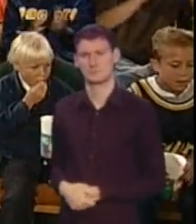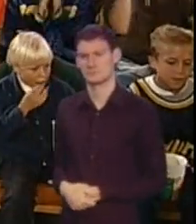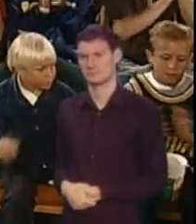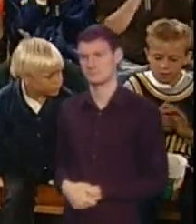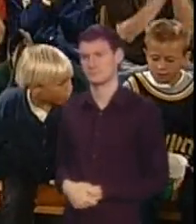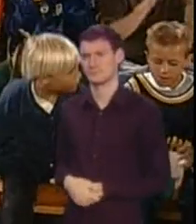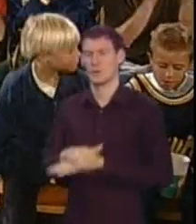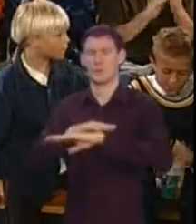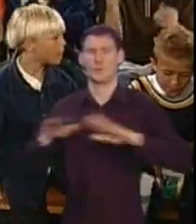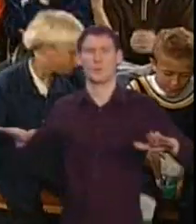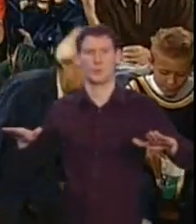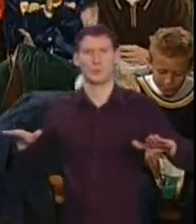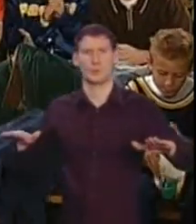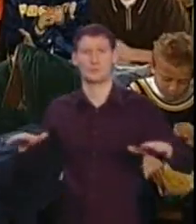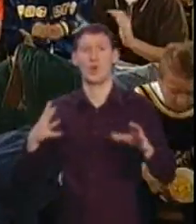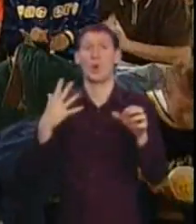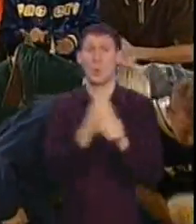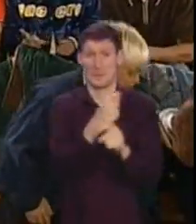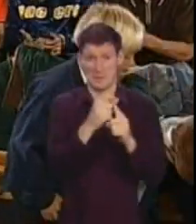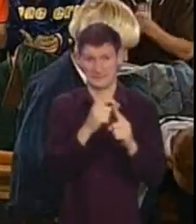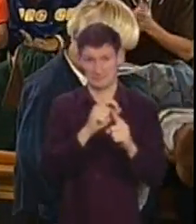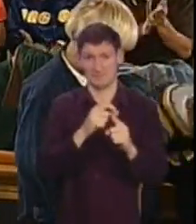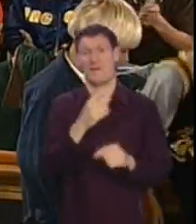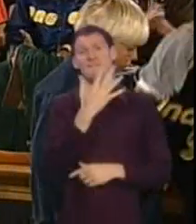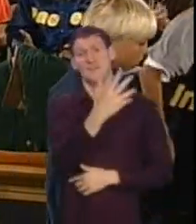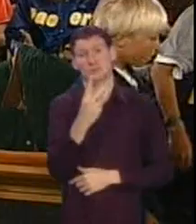And that's the Pacers leading the Bulls